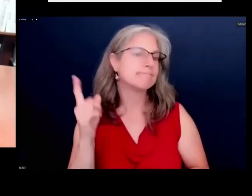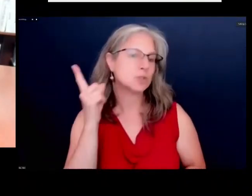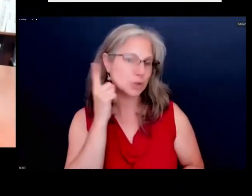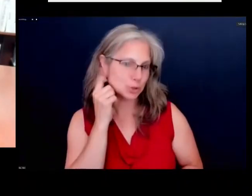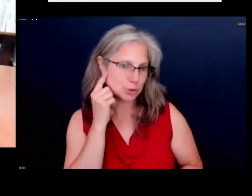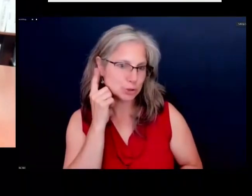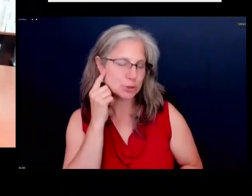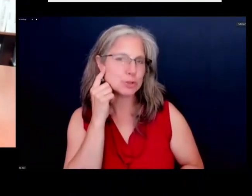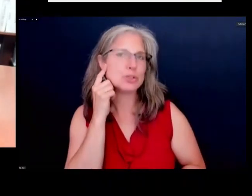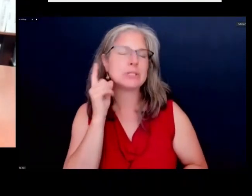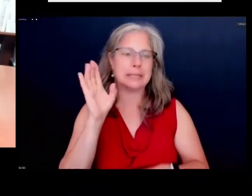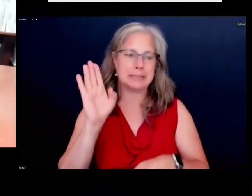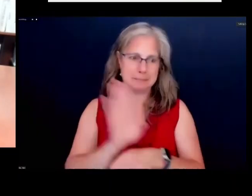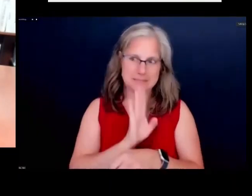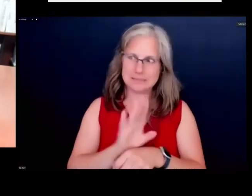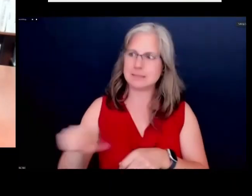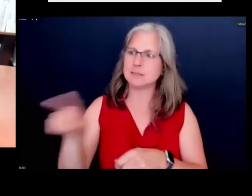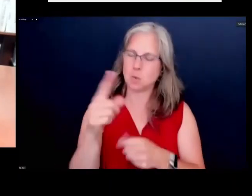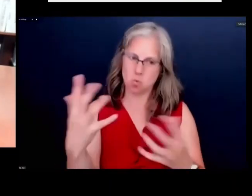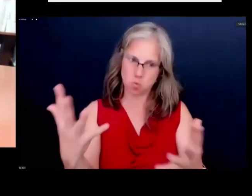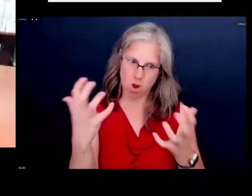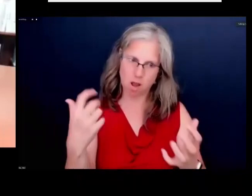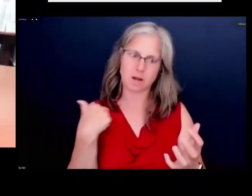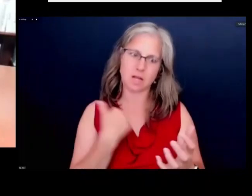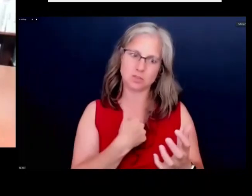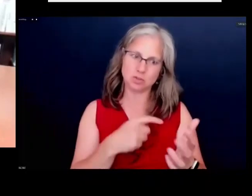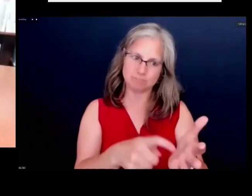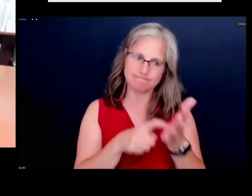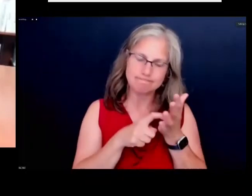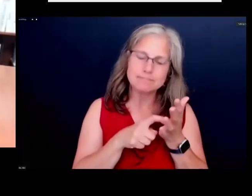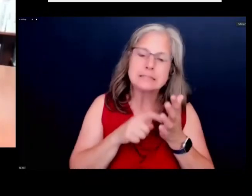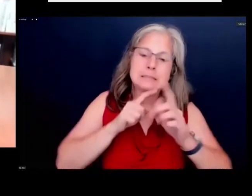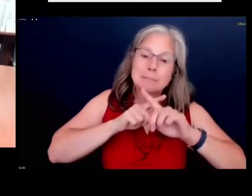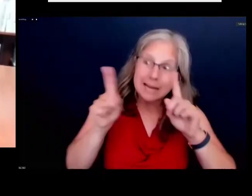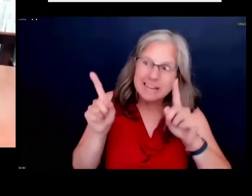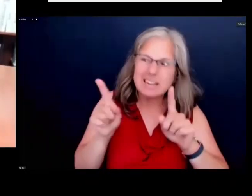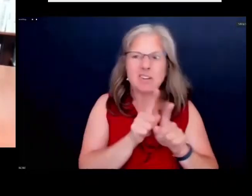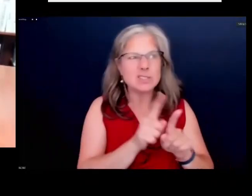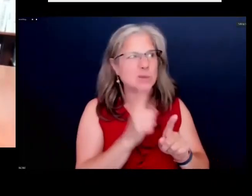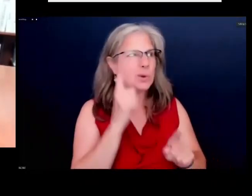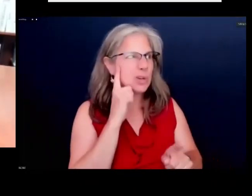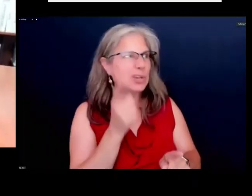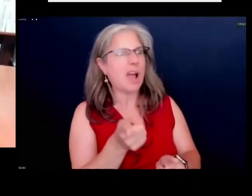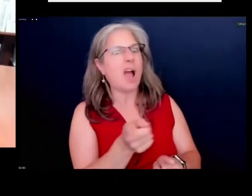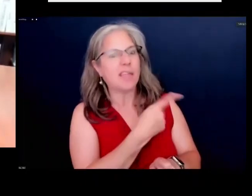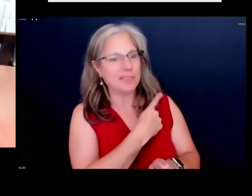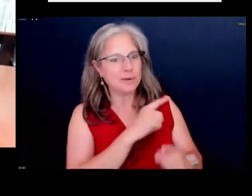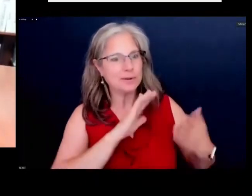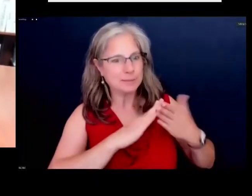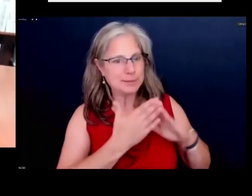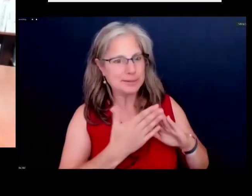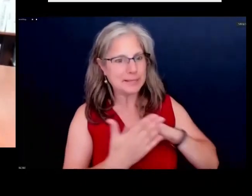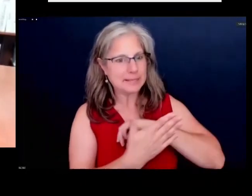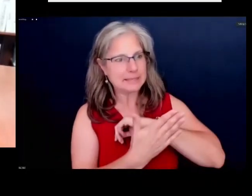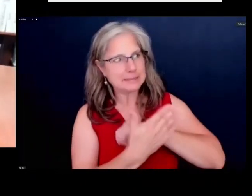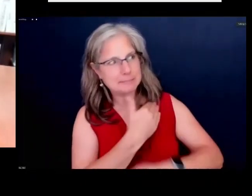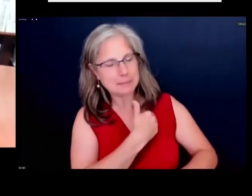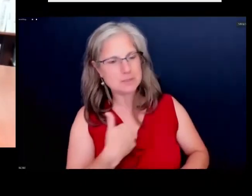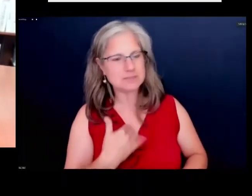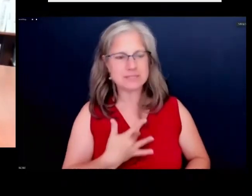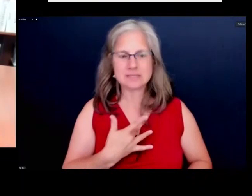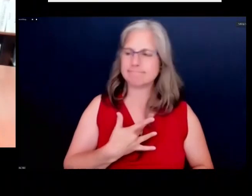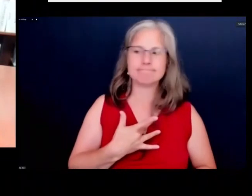heard from businesses wishing for that mandate. But then I've also heard from community members